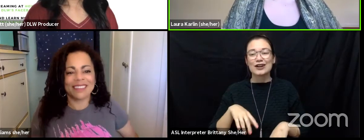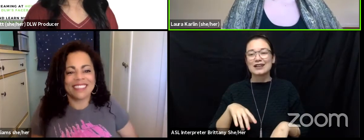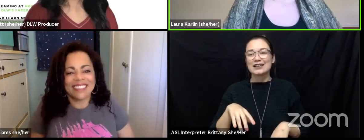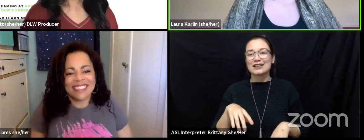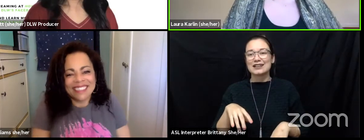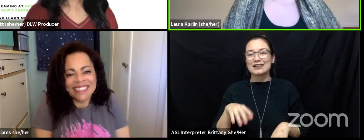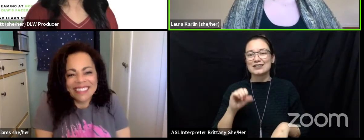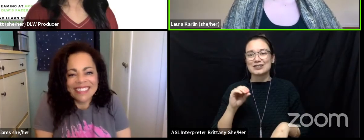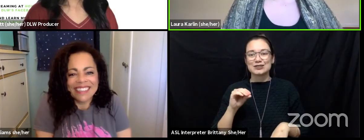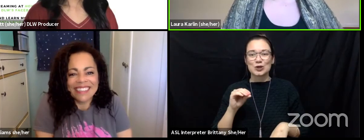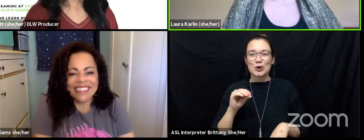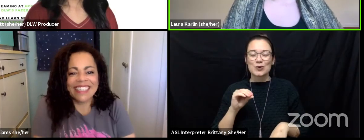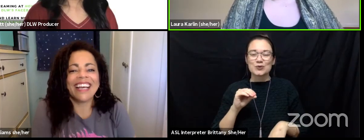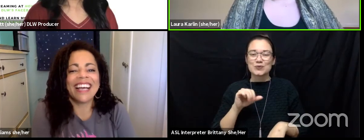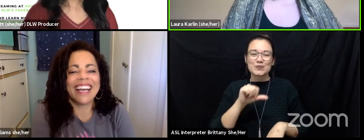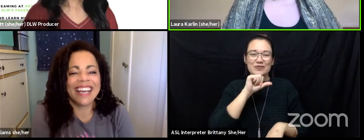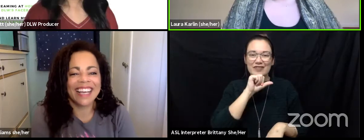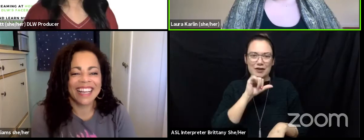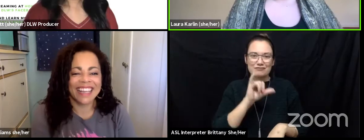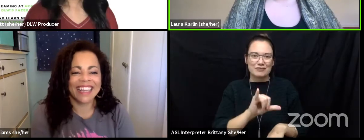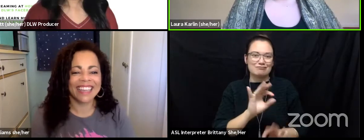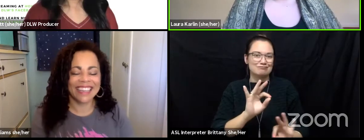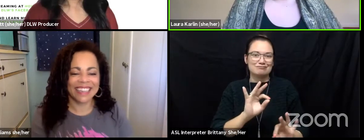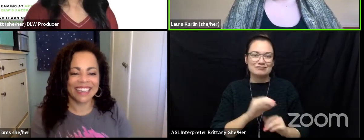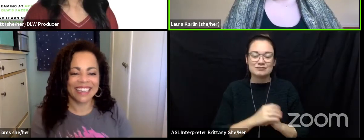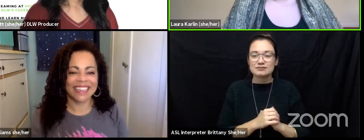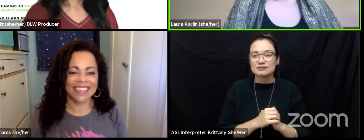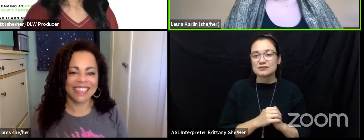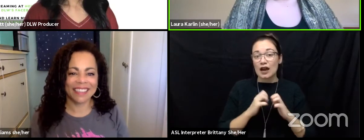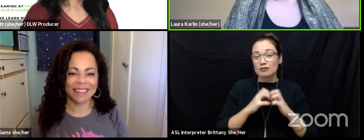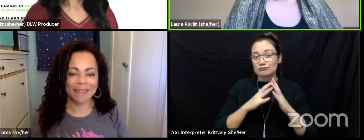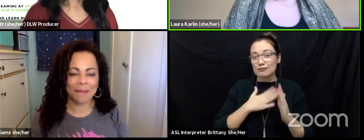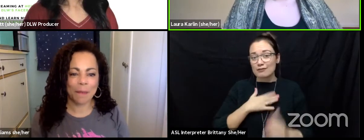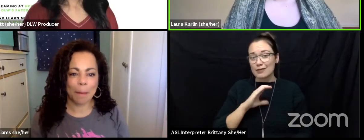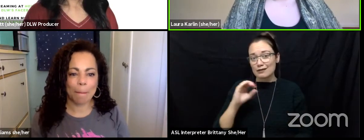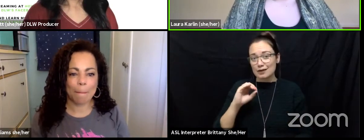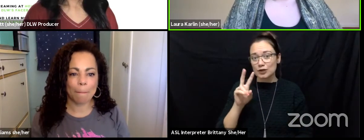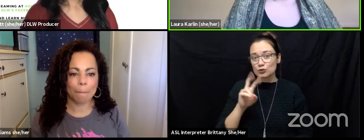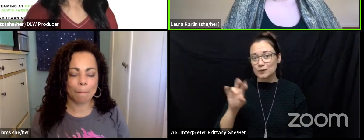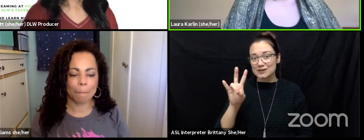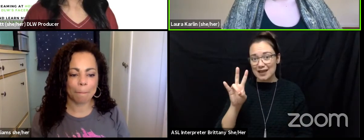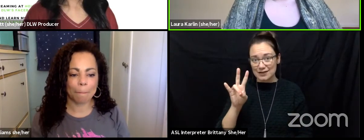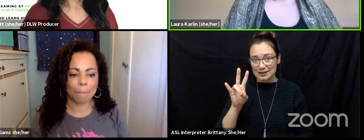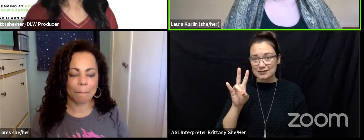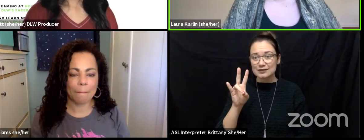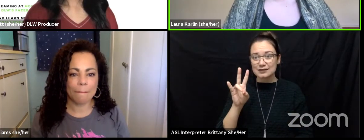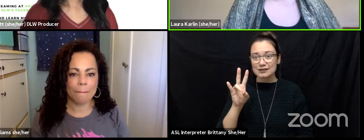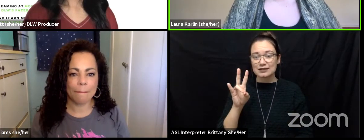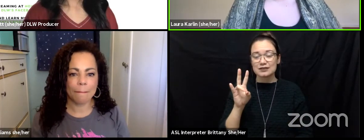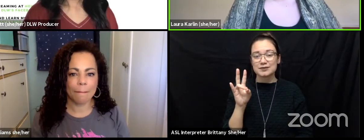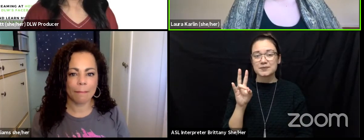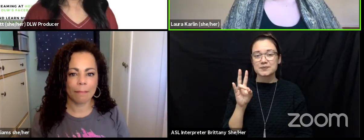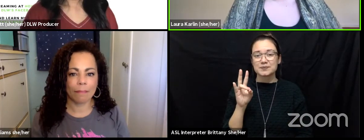So I love the web. I founded Invertigo in 2007, which is